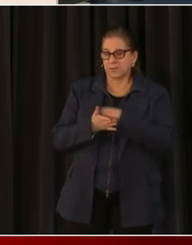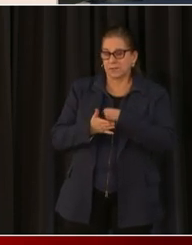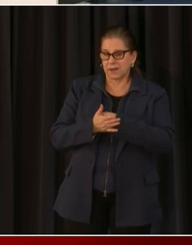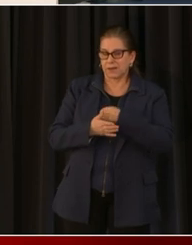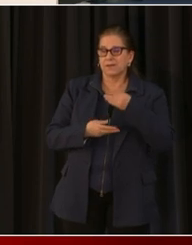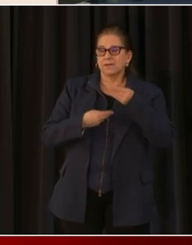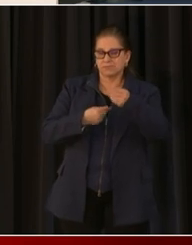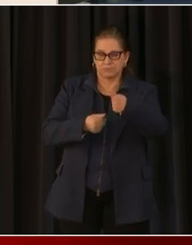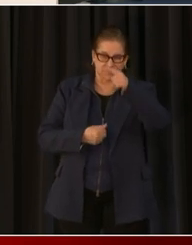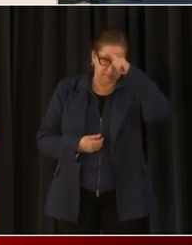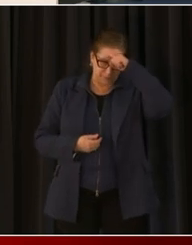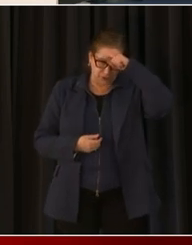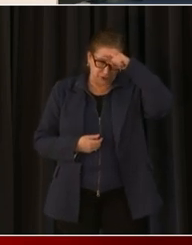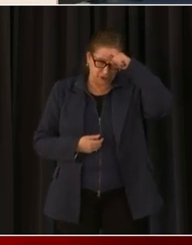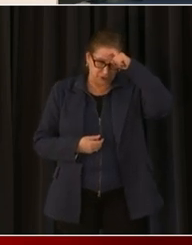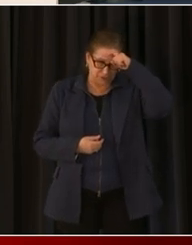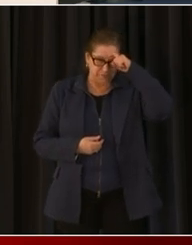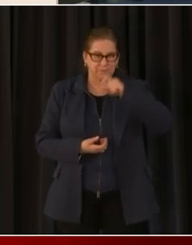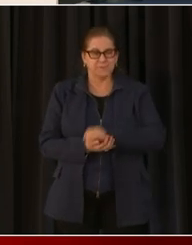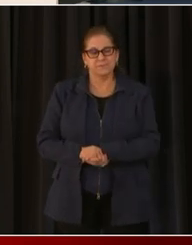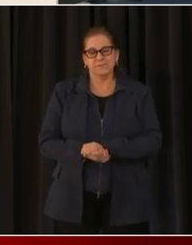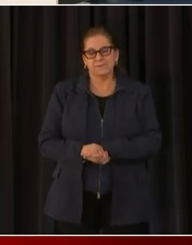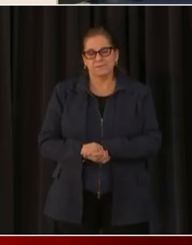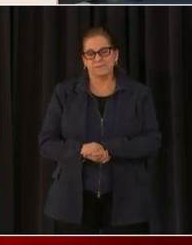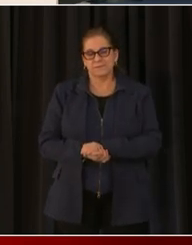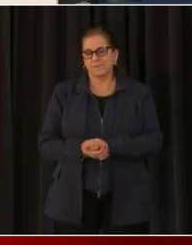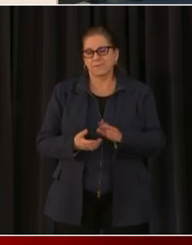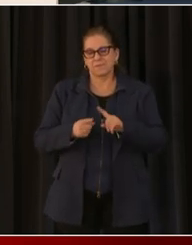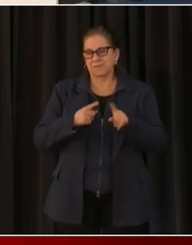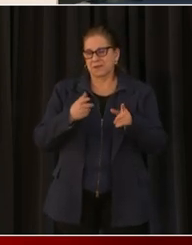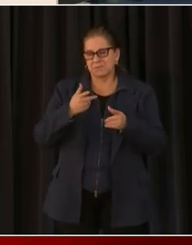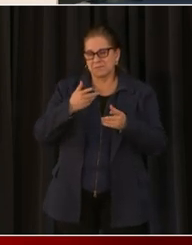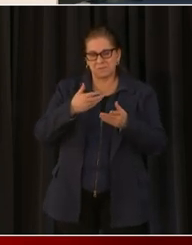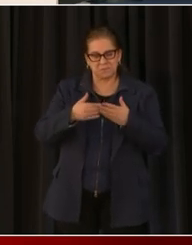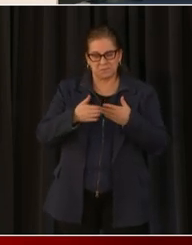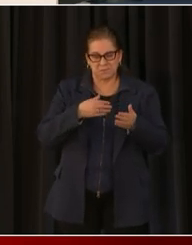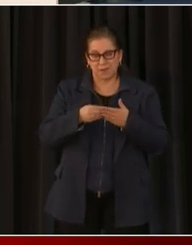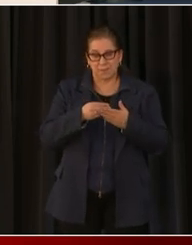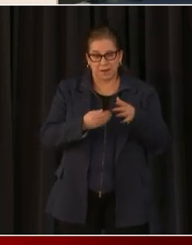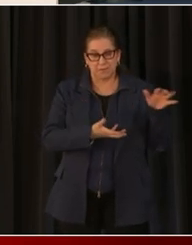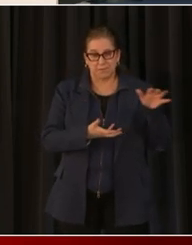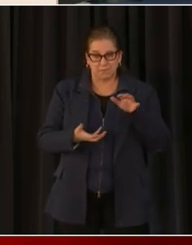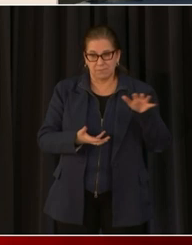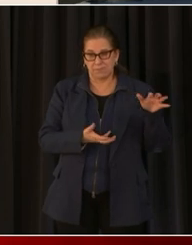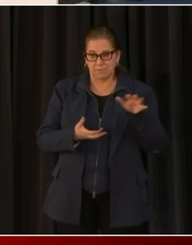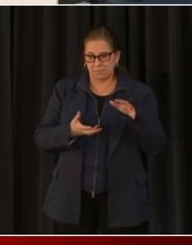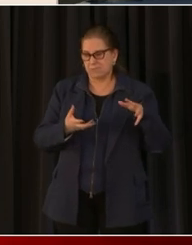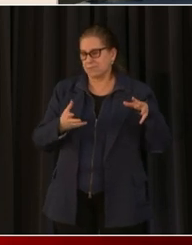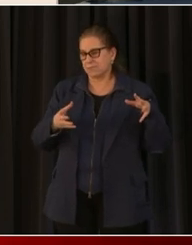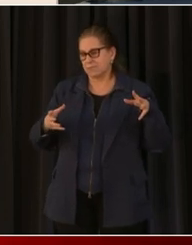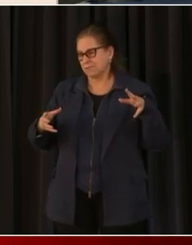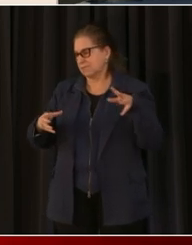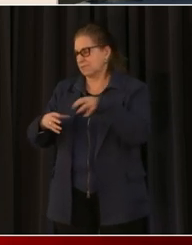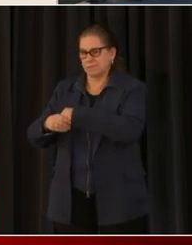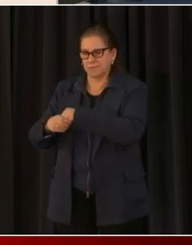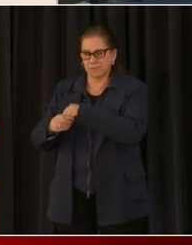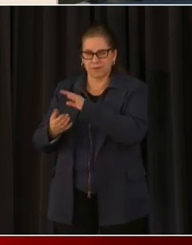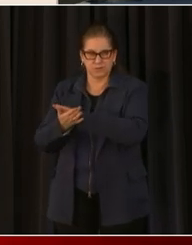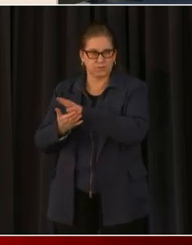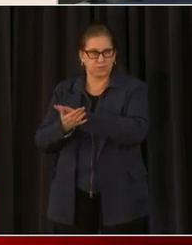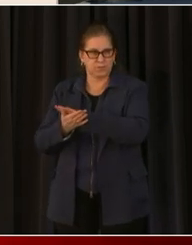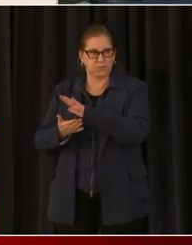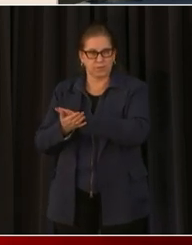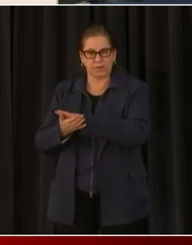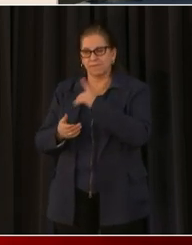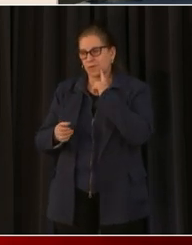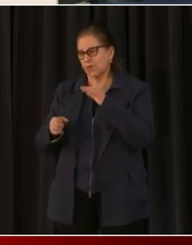I wouldn't tie them necessarily to a particular fiscal year because we would need to ensure that schools have access to those dollars